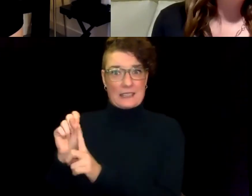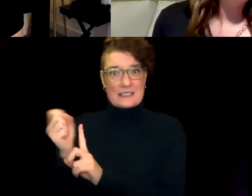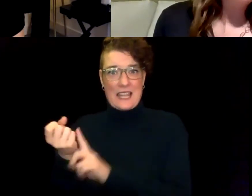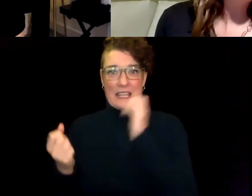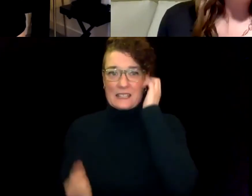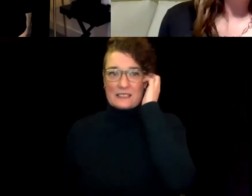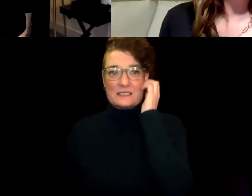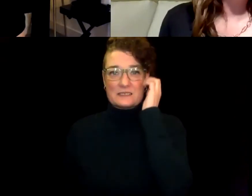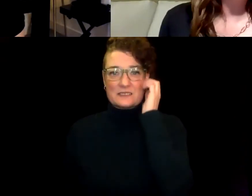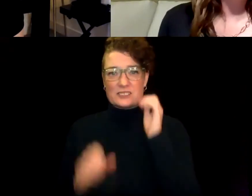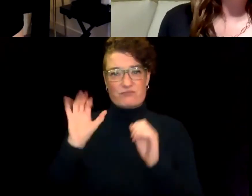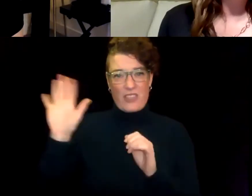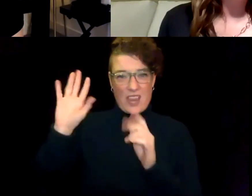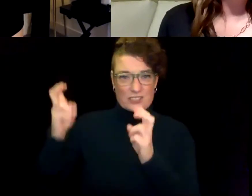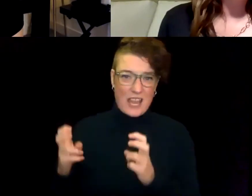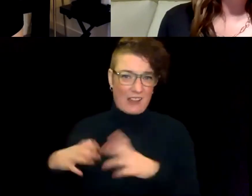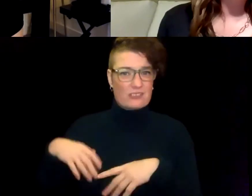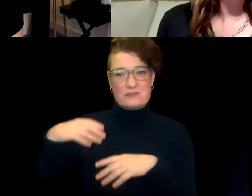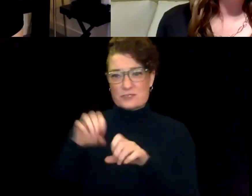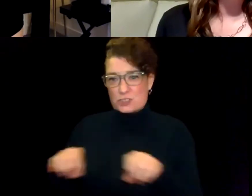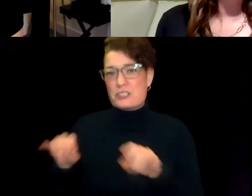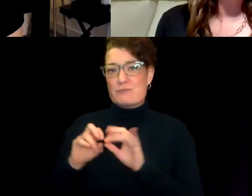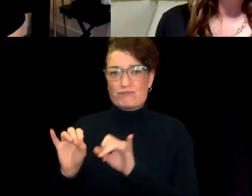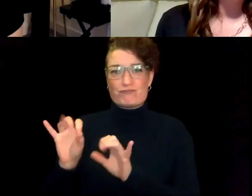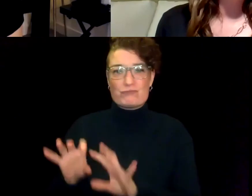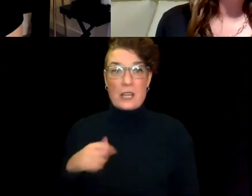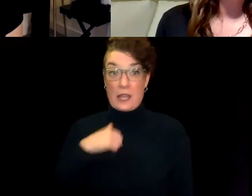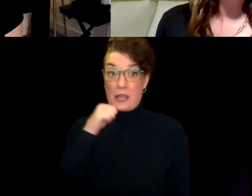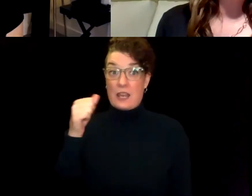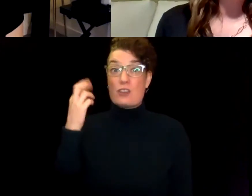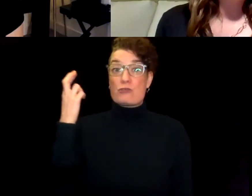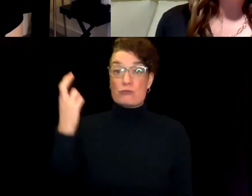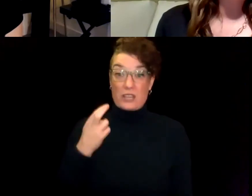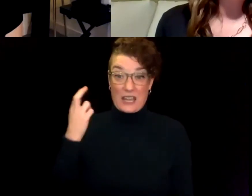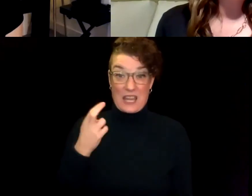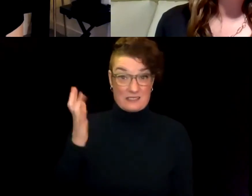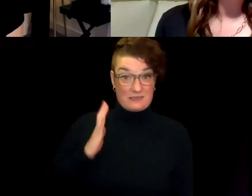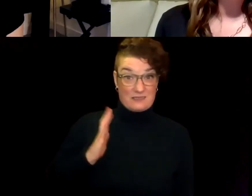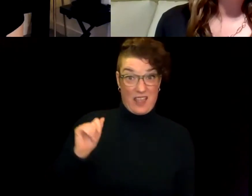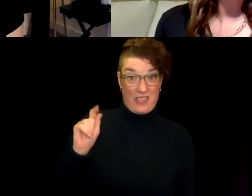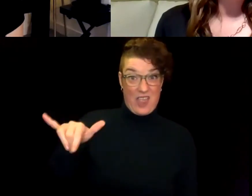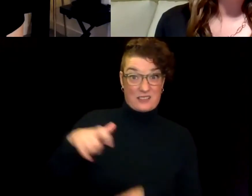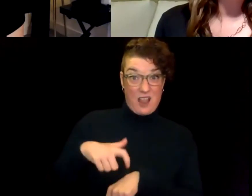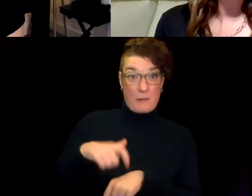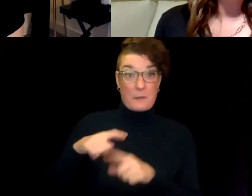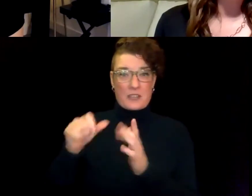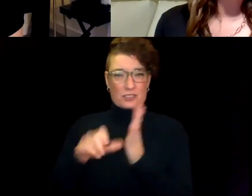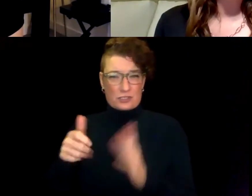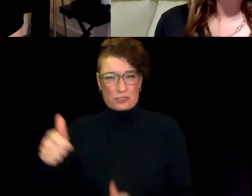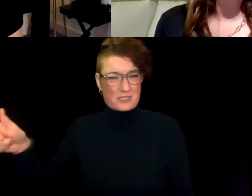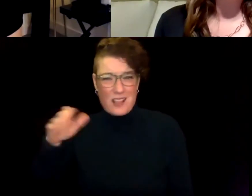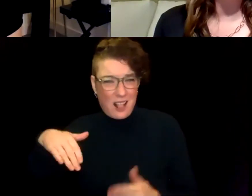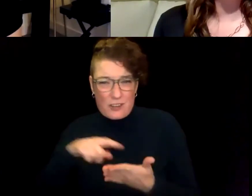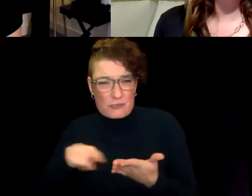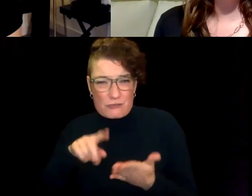their titles and their whatevers. And I didn't realize that, I didn't realize that at the time, but like the surgeons hadn't read any of that